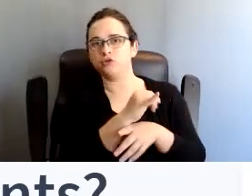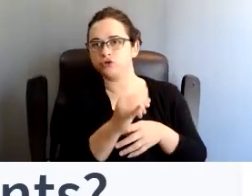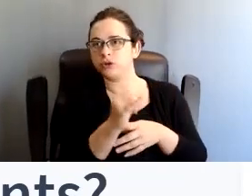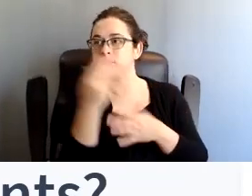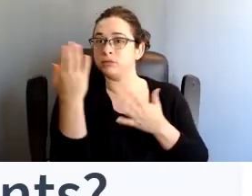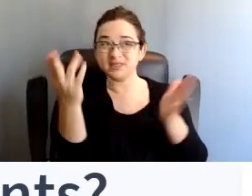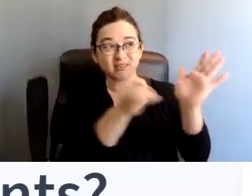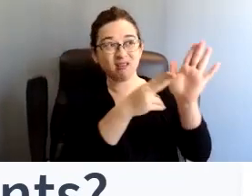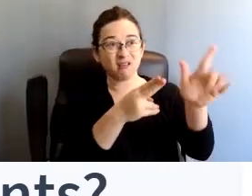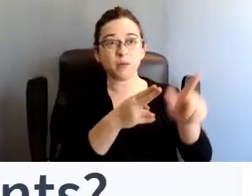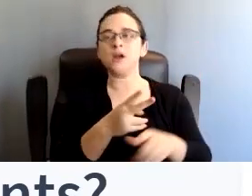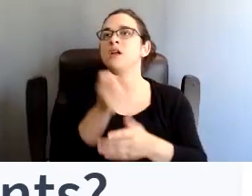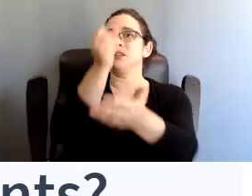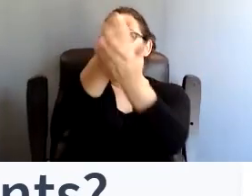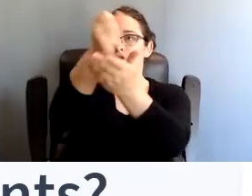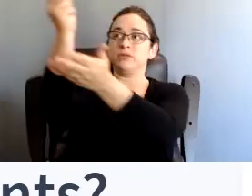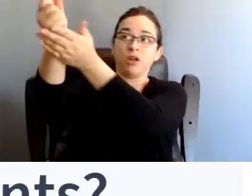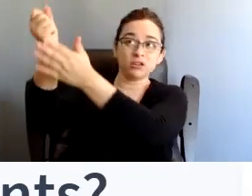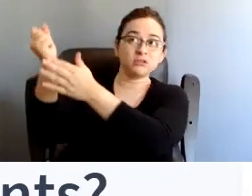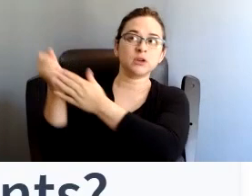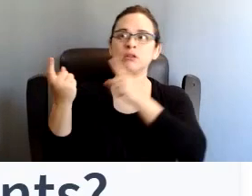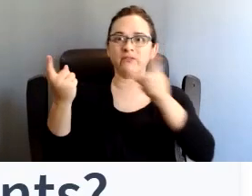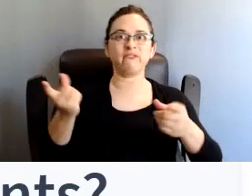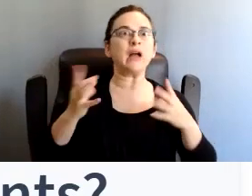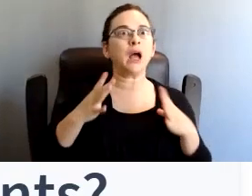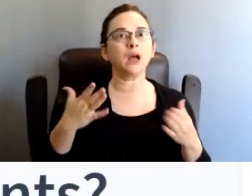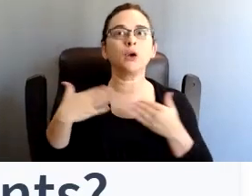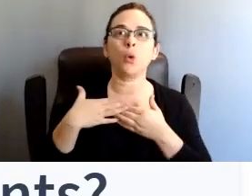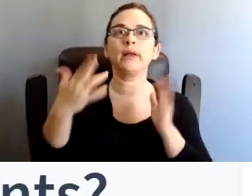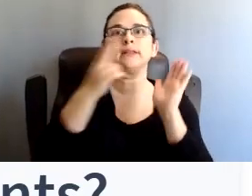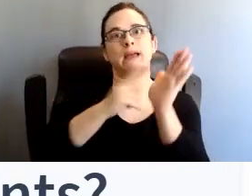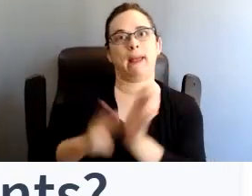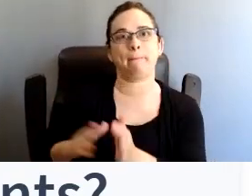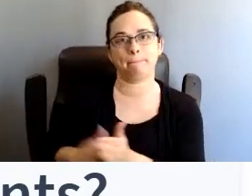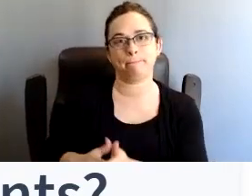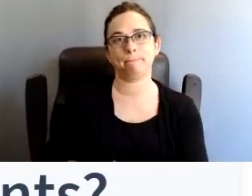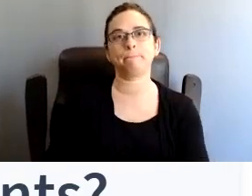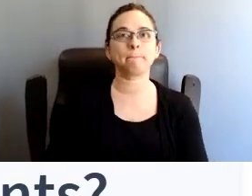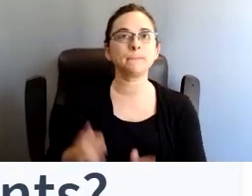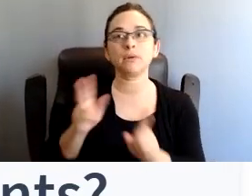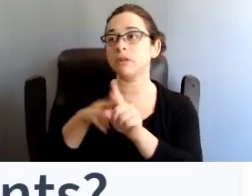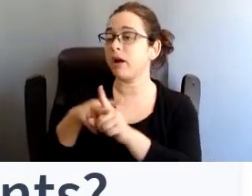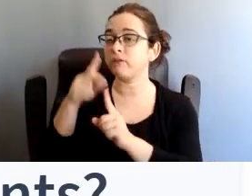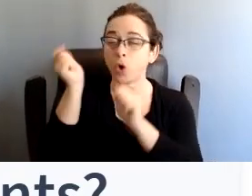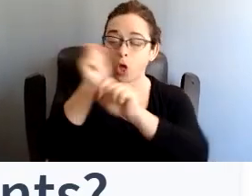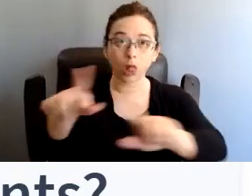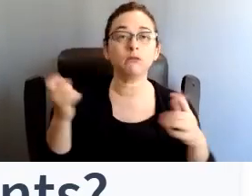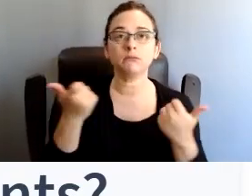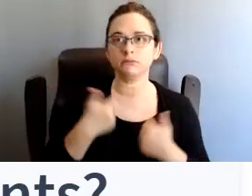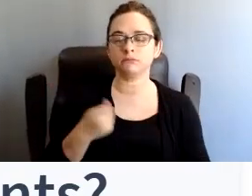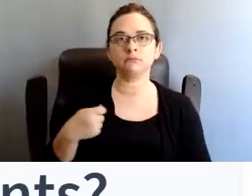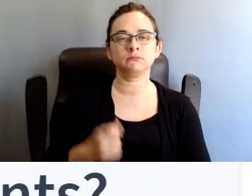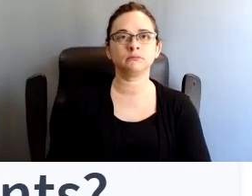offering a scholarship and they're offering a scholarship and they're offering a scholarship, yes, please sign up for all the things. So are you